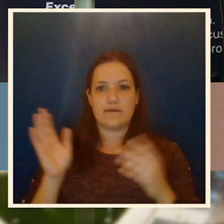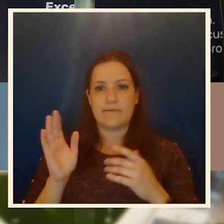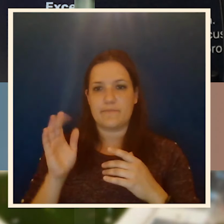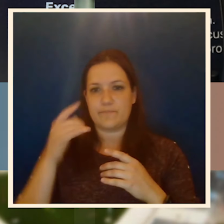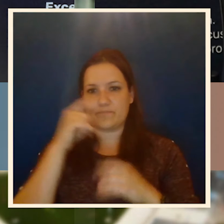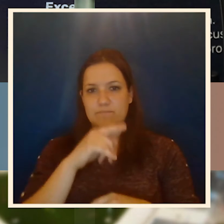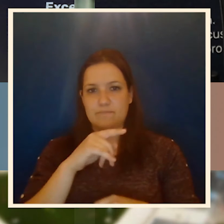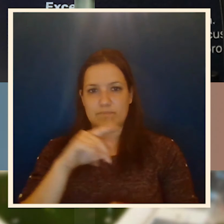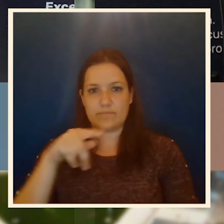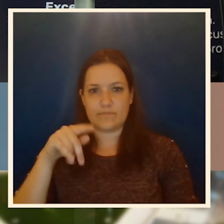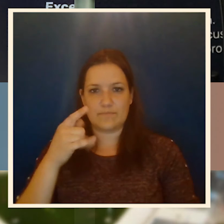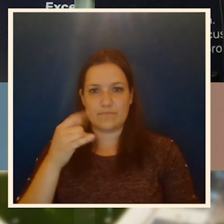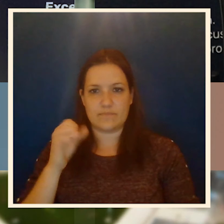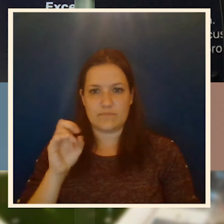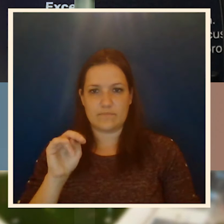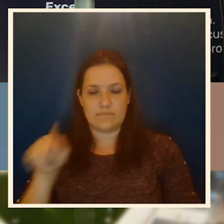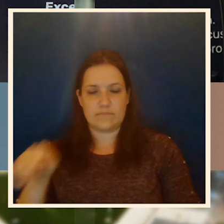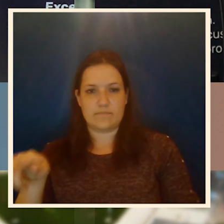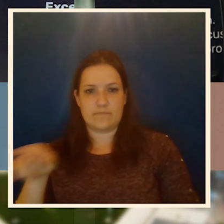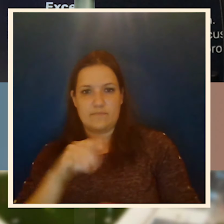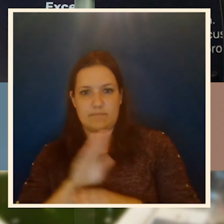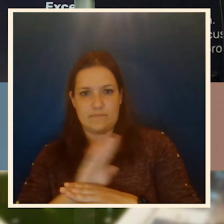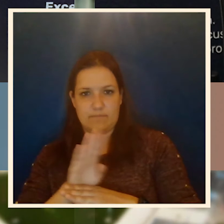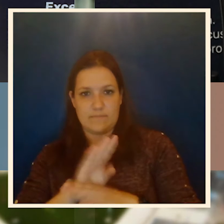adopted this, you know, openness